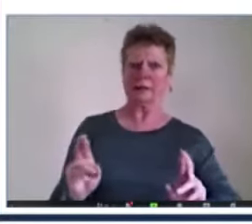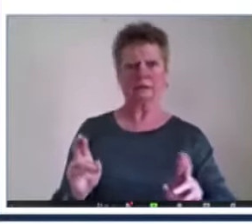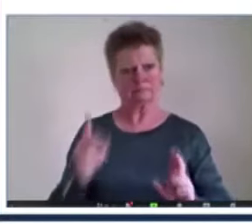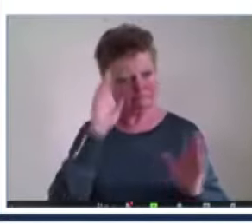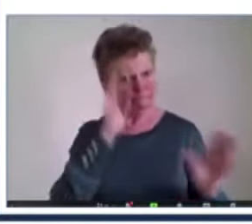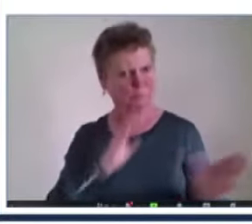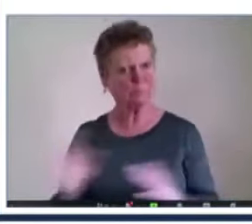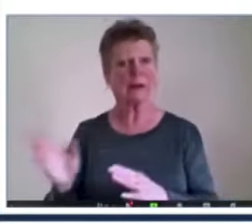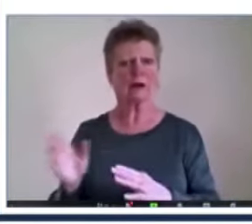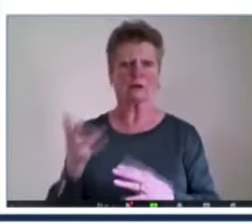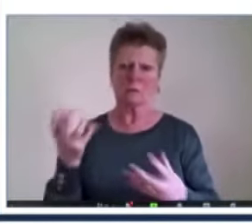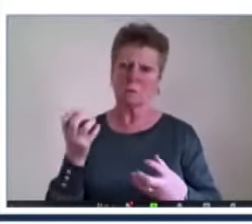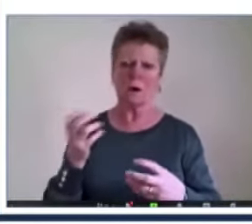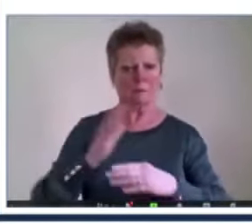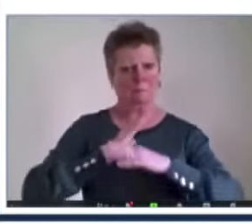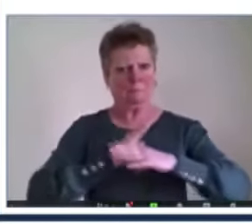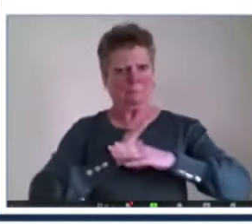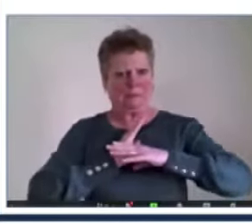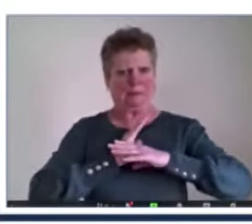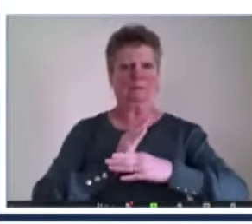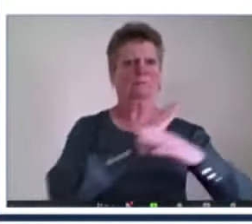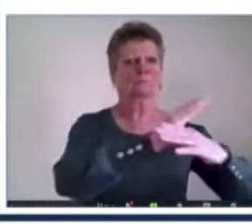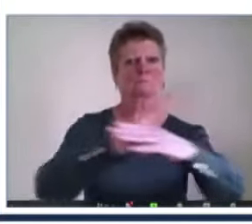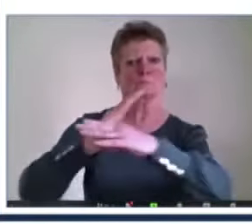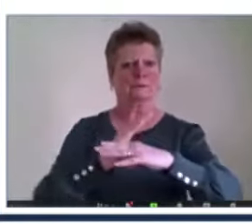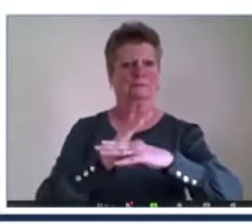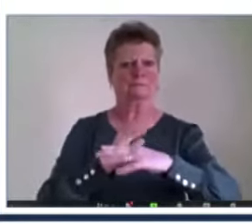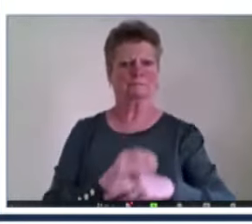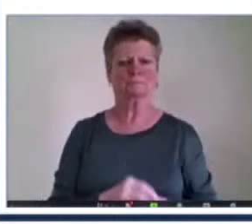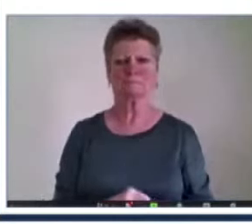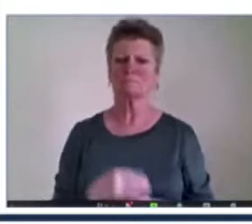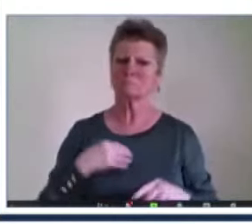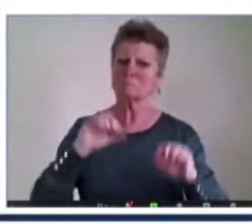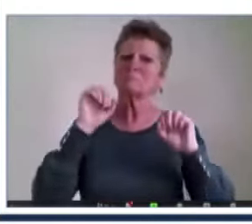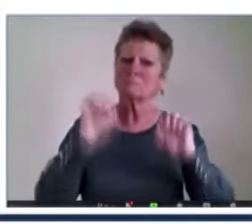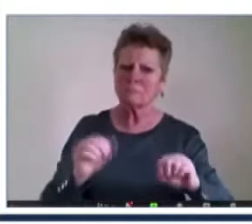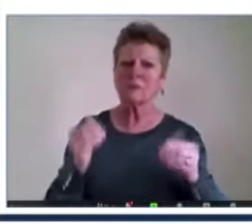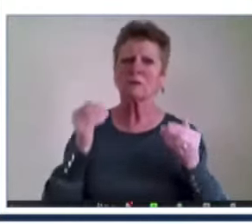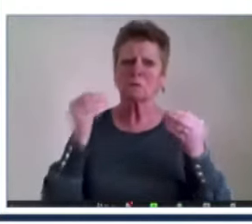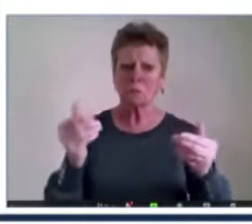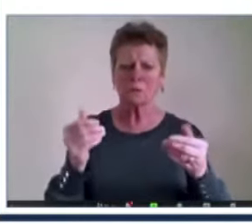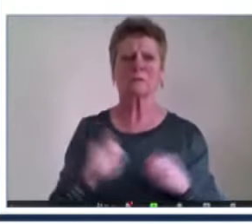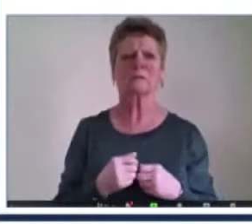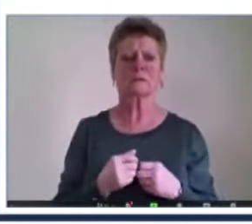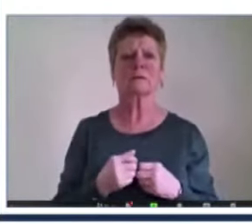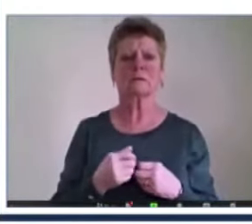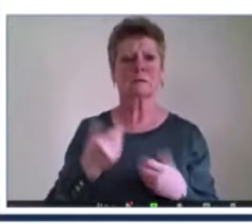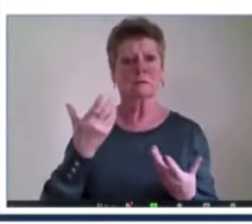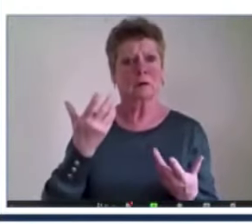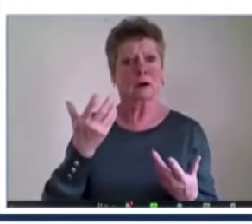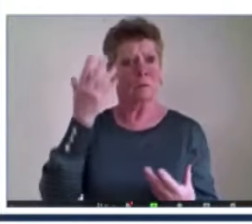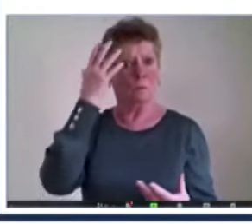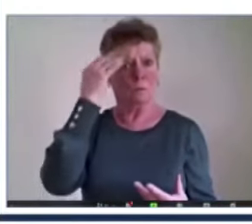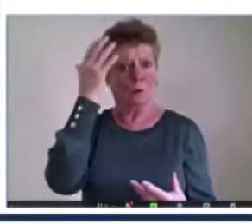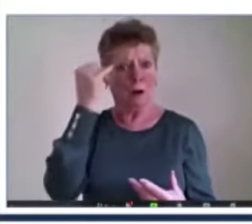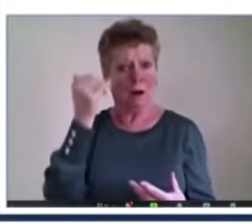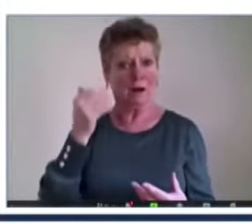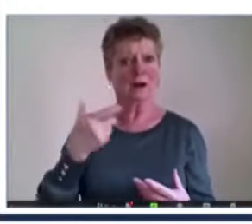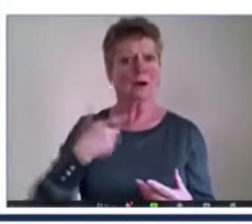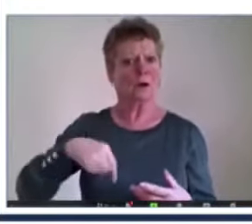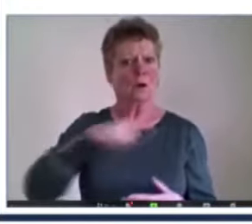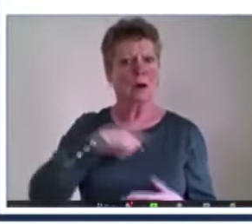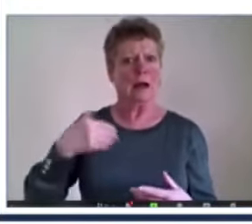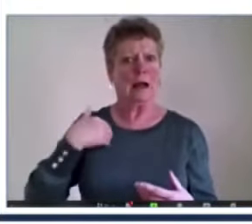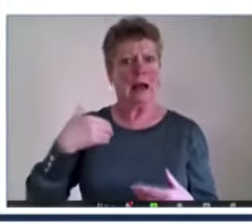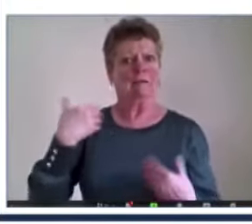decisions to protect themselves and their loved ones safe. We can also move forward because collectively, we've stepped up and have amongst the